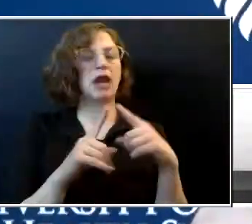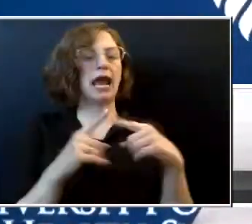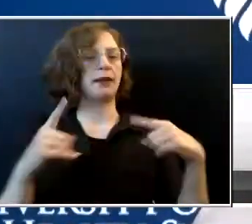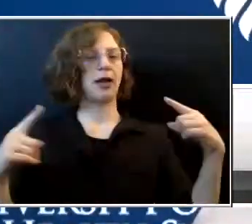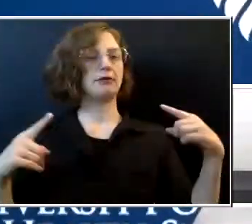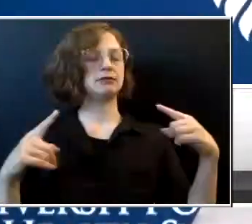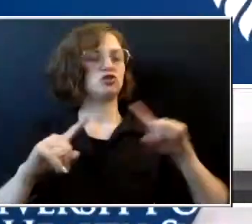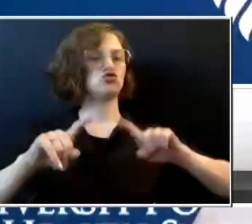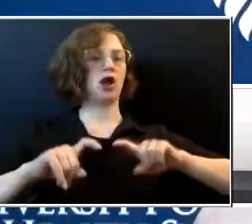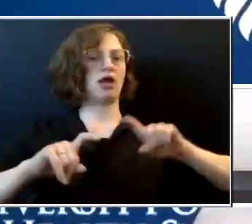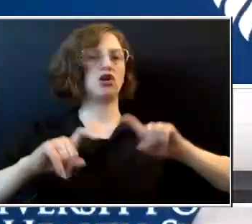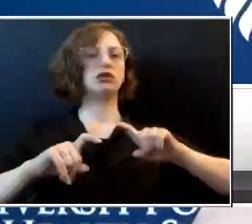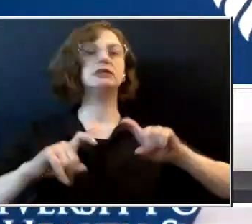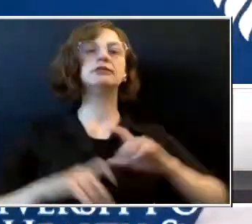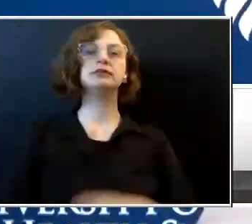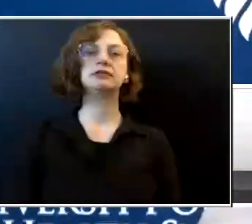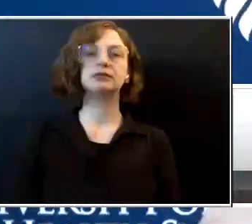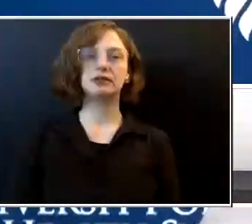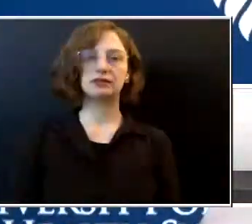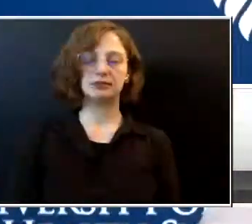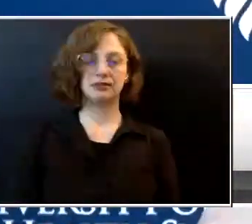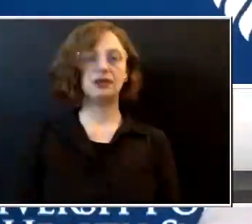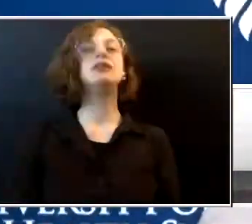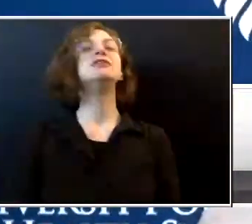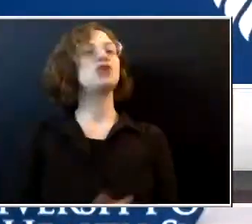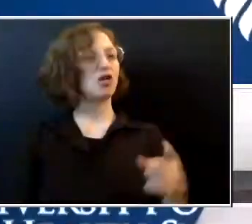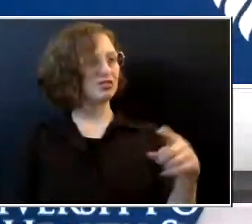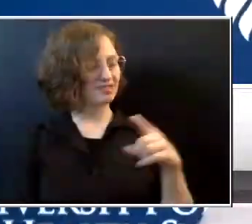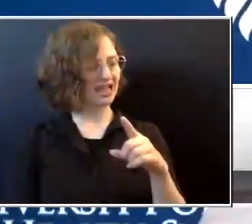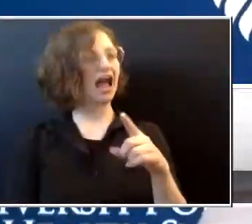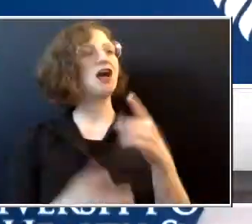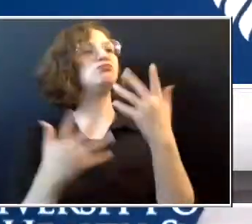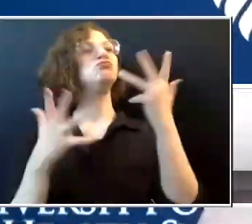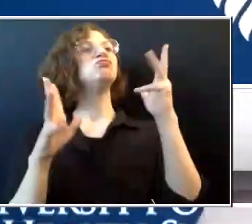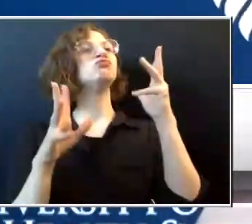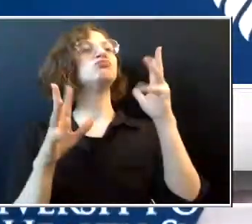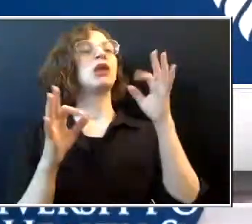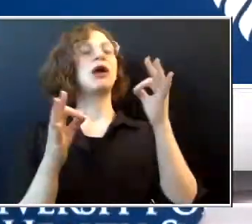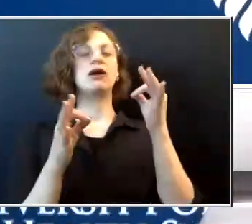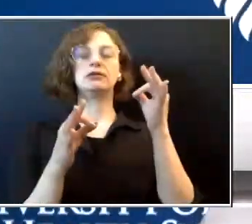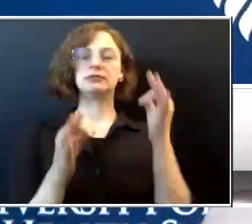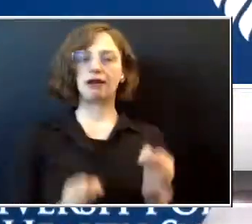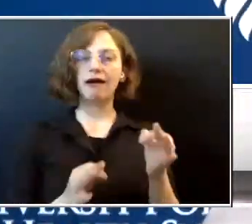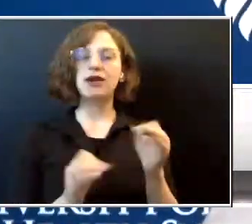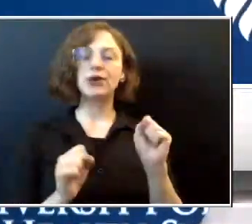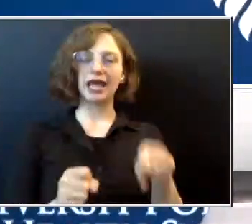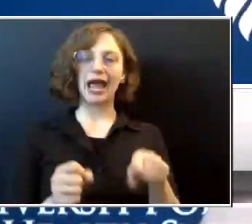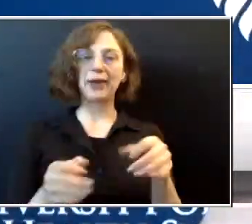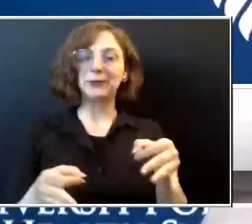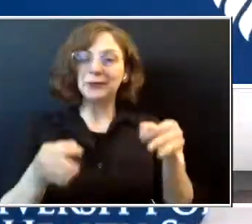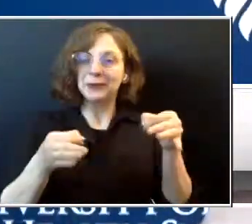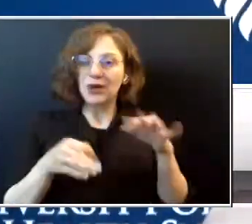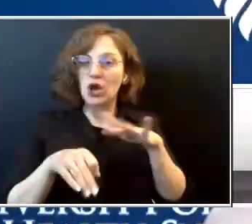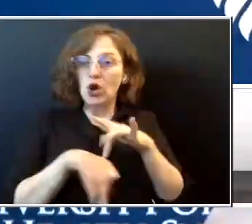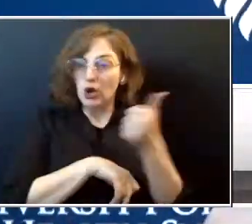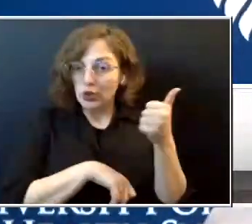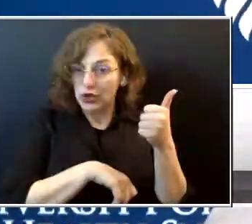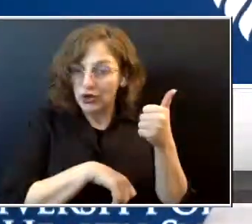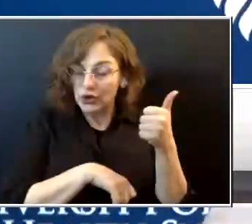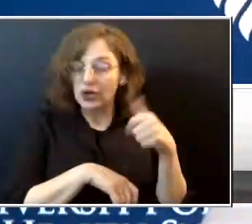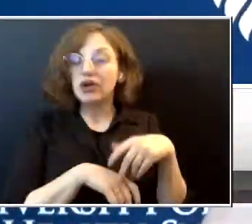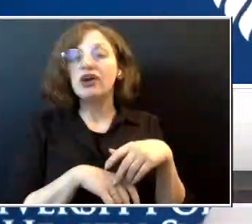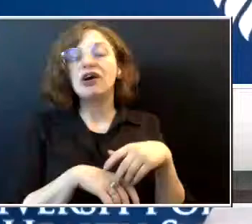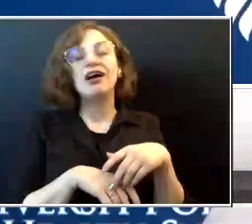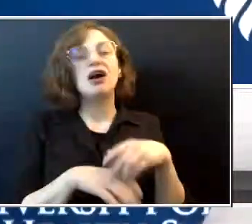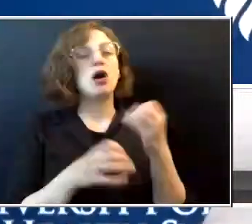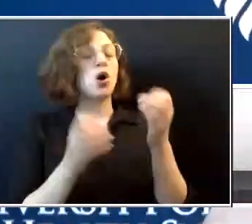up front and, earlier relapse, which means that the FDA will hopefully finalize that recommendation and decide exactly if they're going to be in